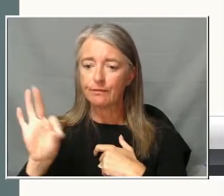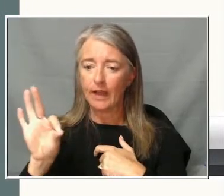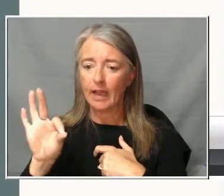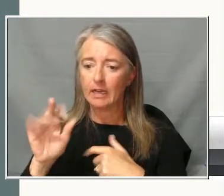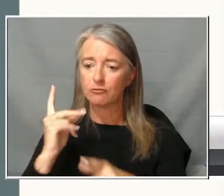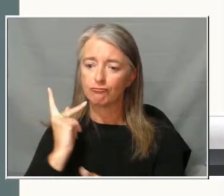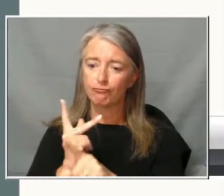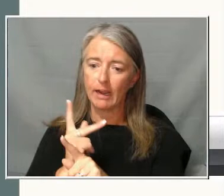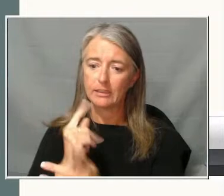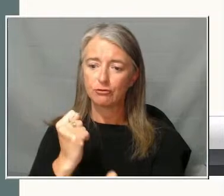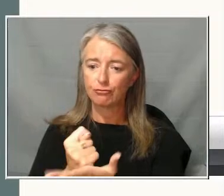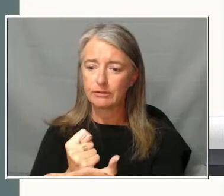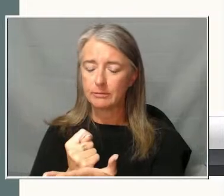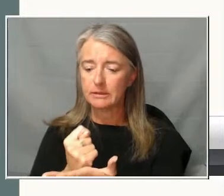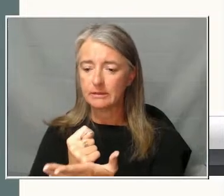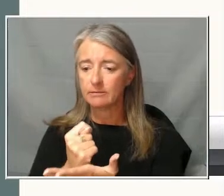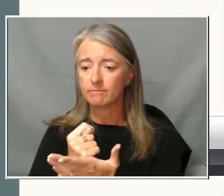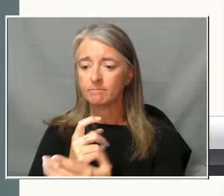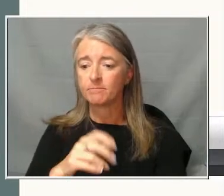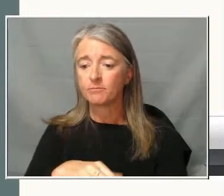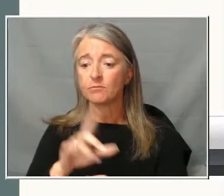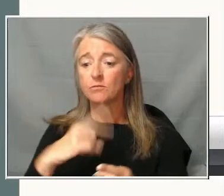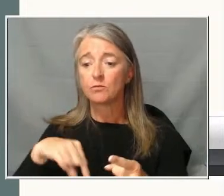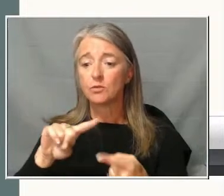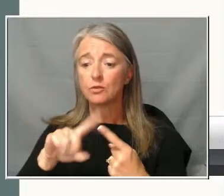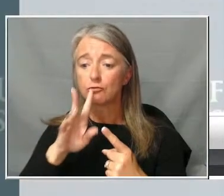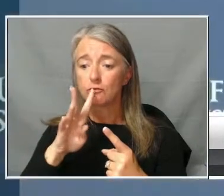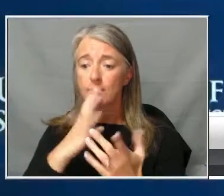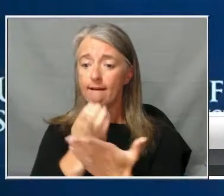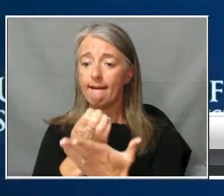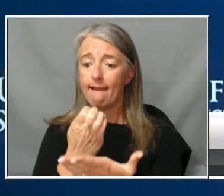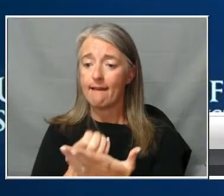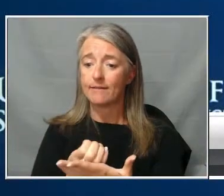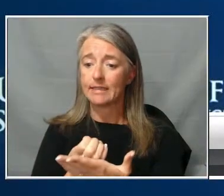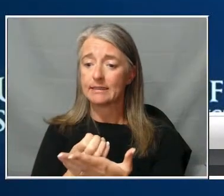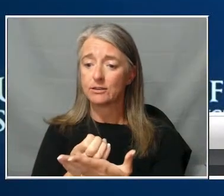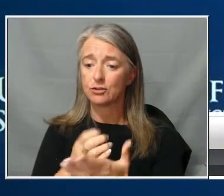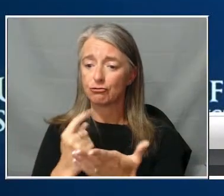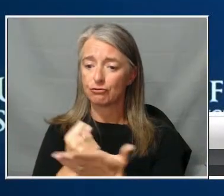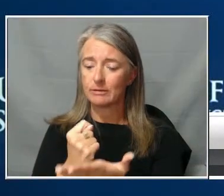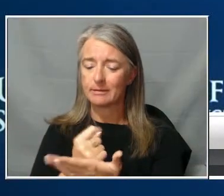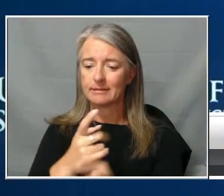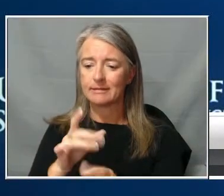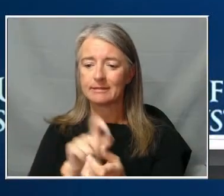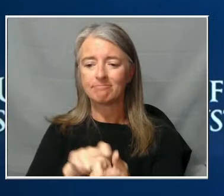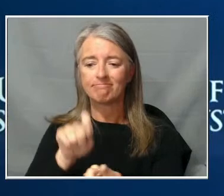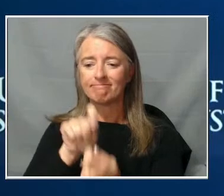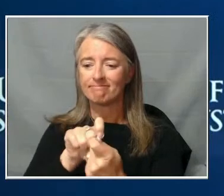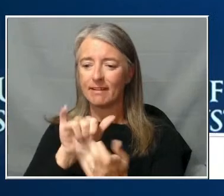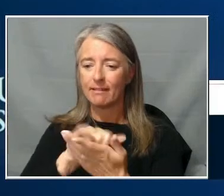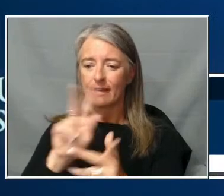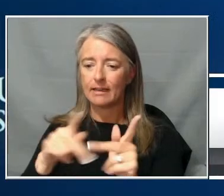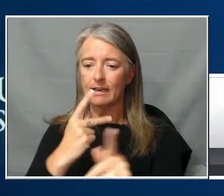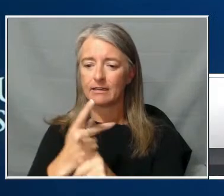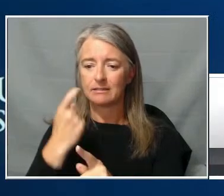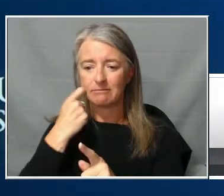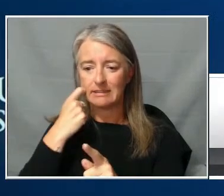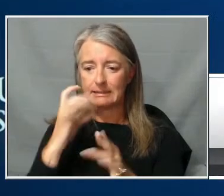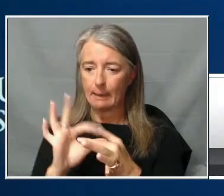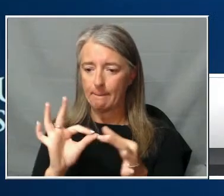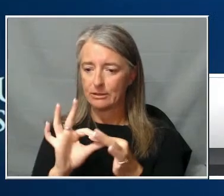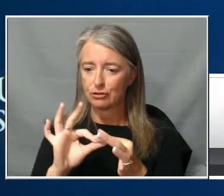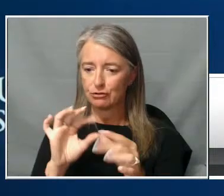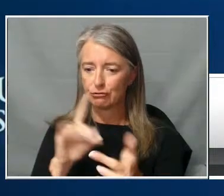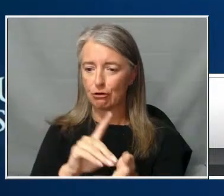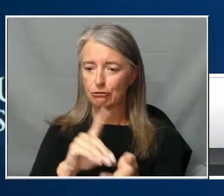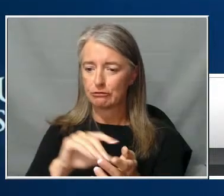When I say when it's talked about evidence-based treatment, it's precisely the kinds of things that Dr. Sethi's been talking about. So there